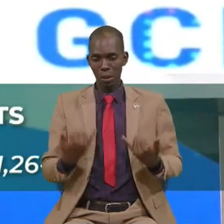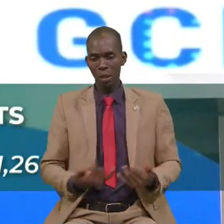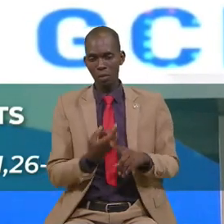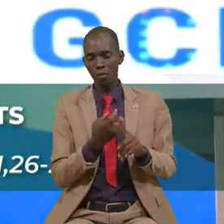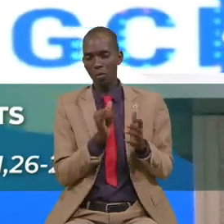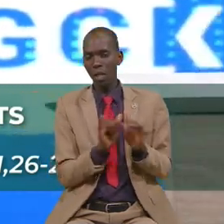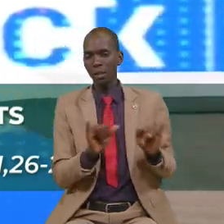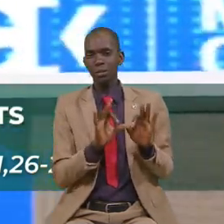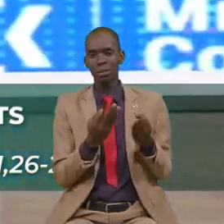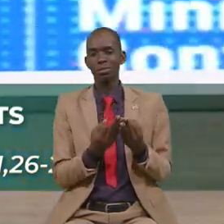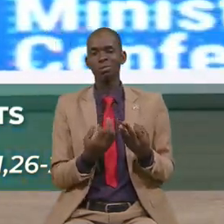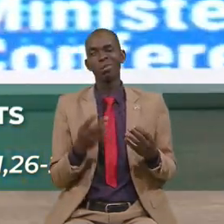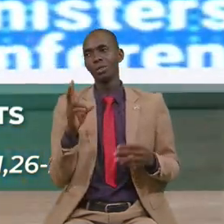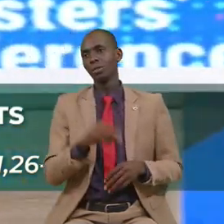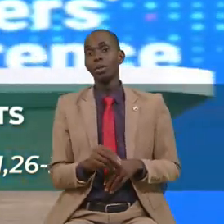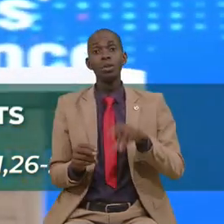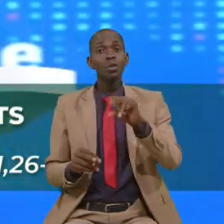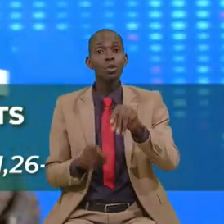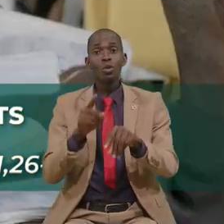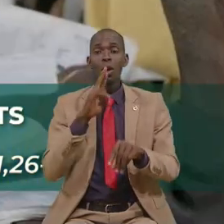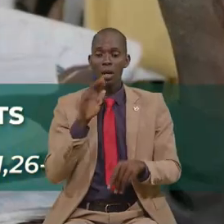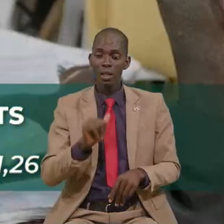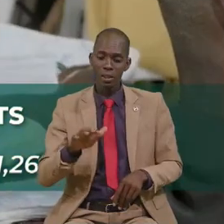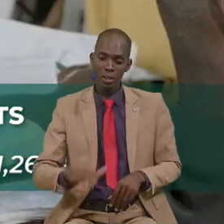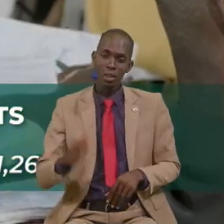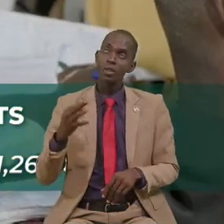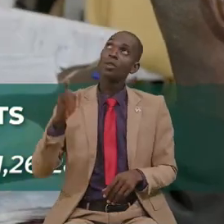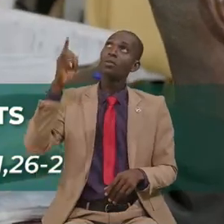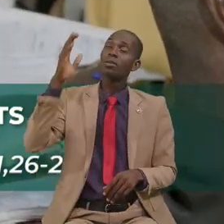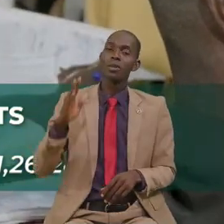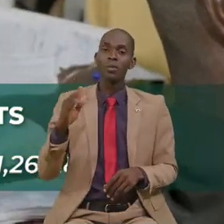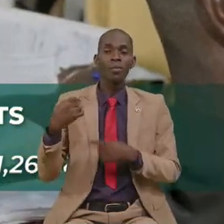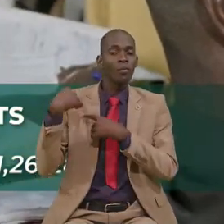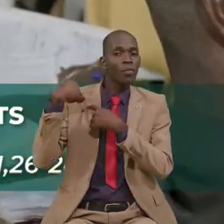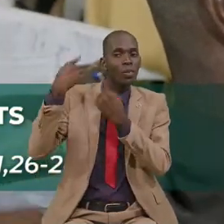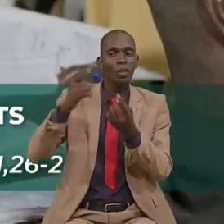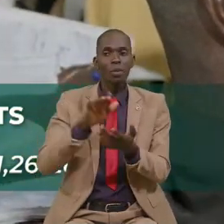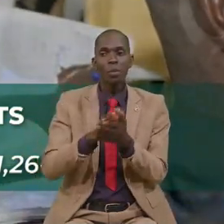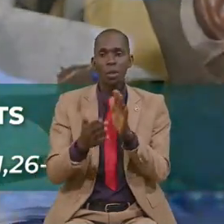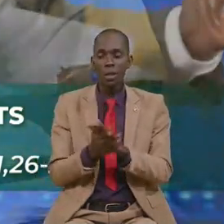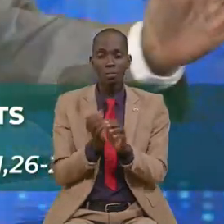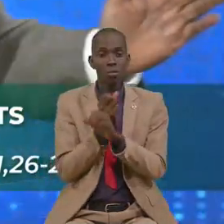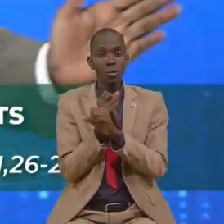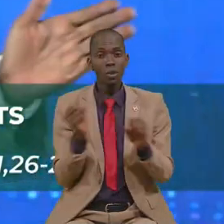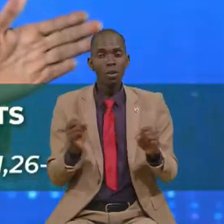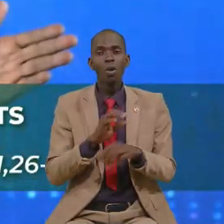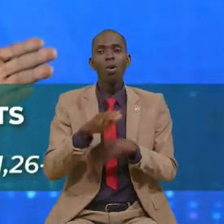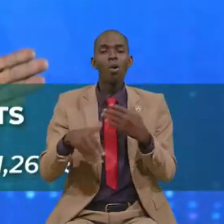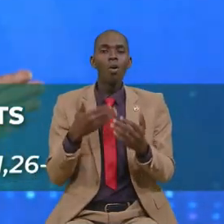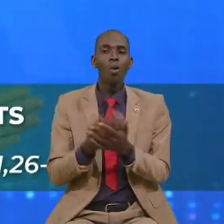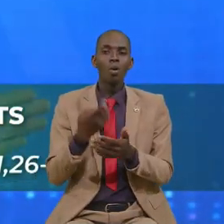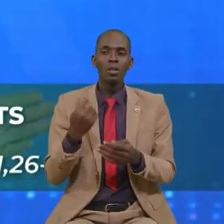No, you're a child of God. Since you became born again, all those things